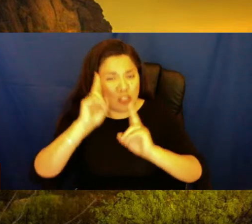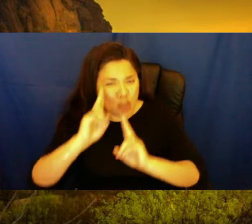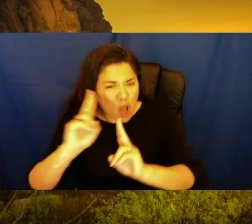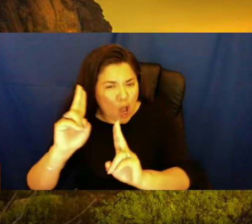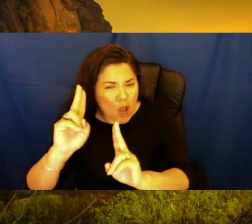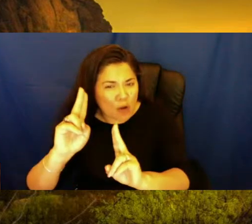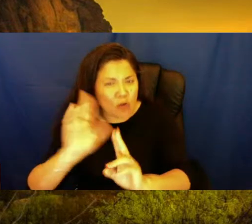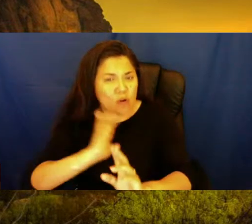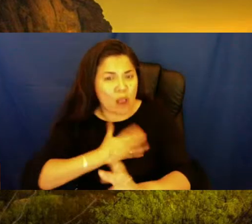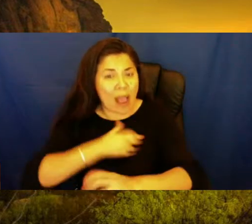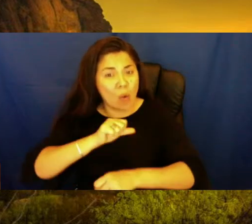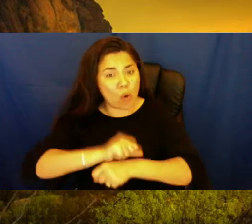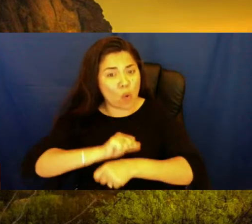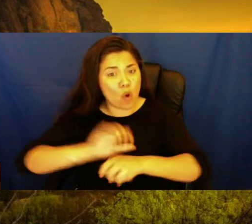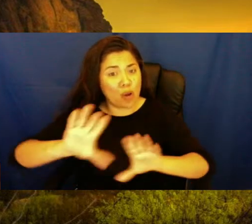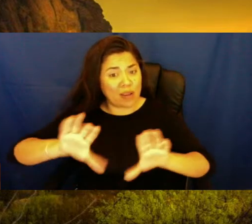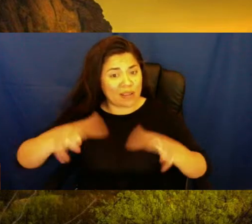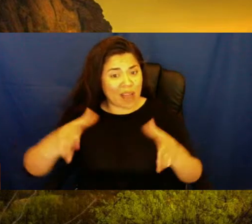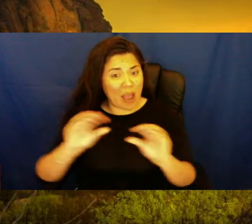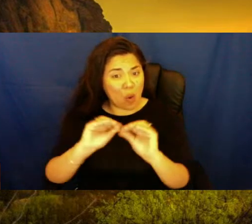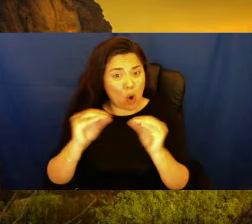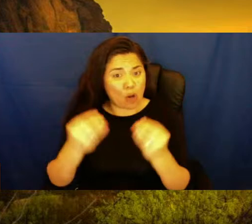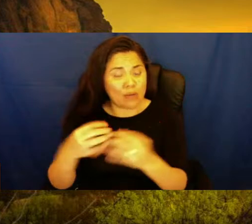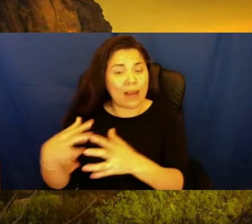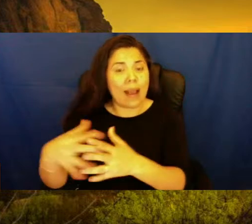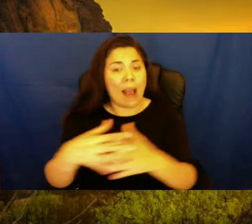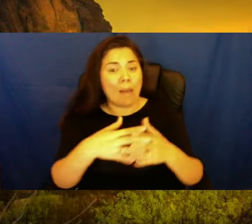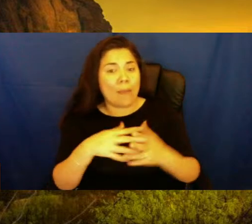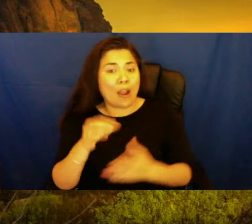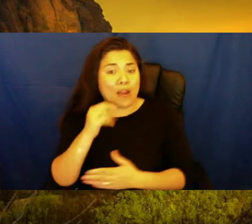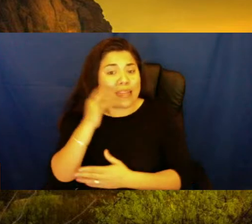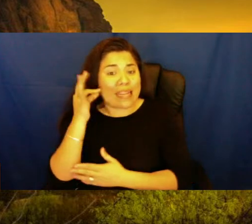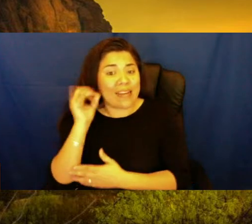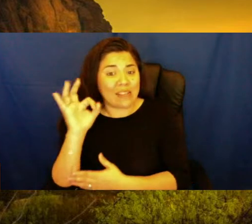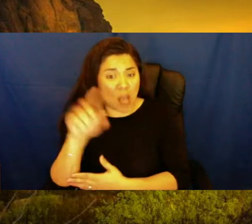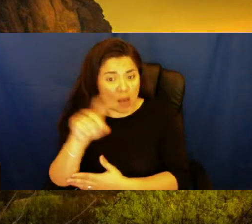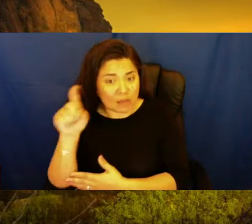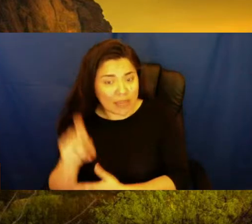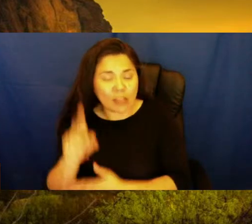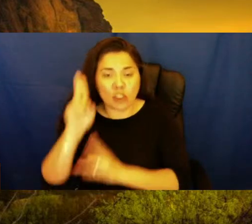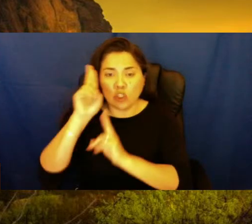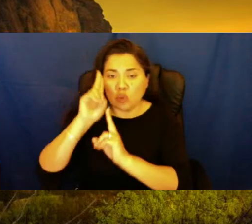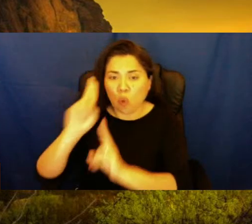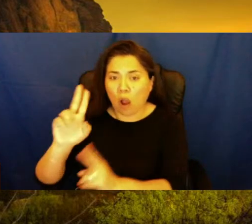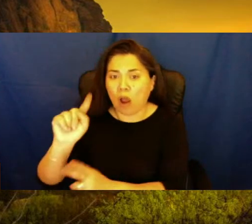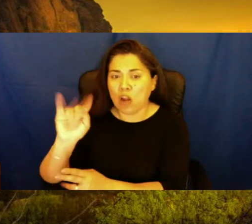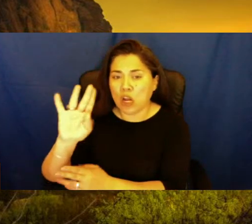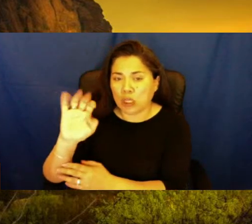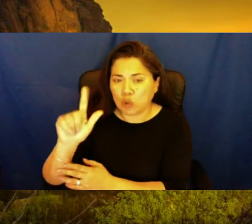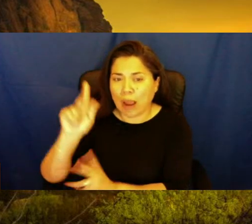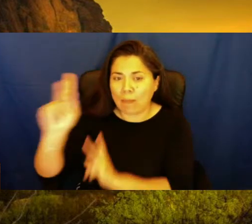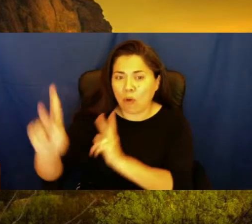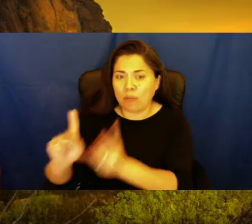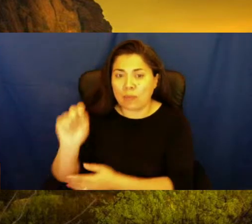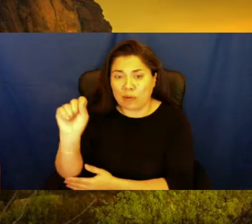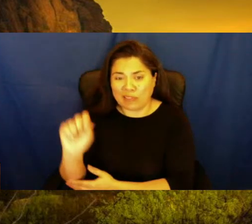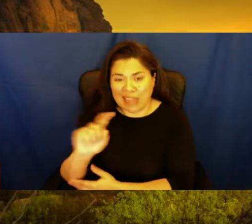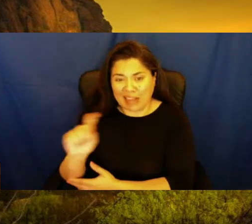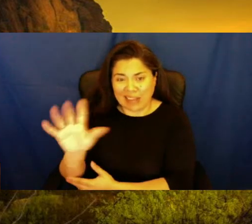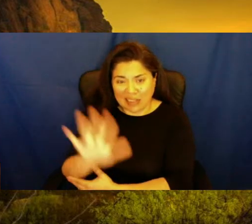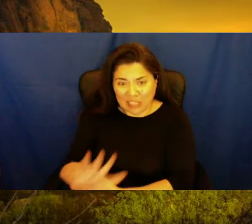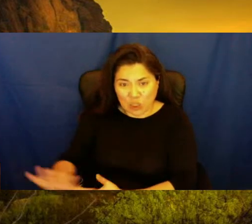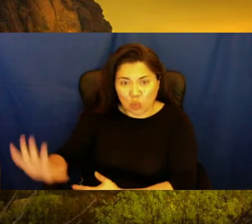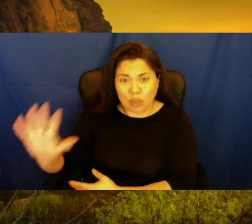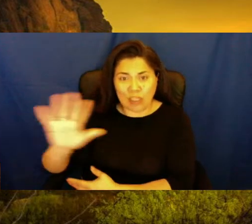as an organization, as American Indians in Texas, honor the work of tribal peoples from here in the South Texas region, known